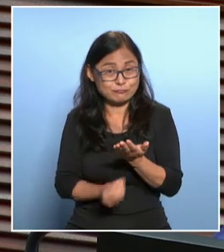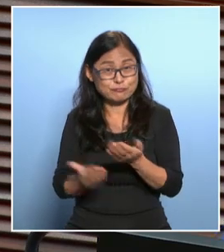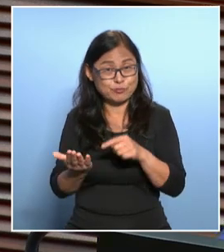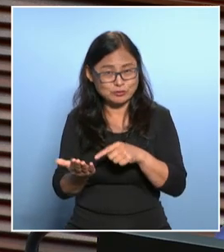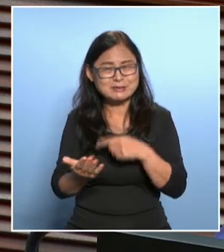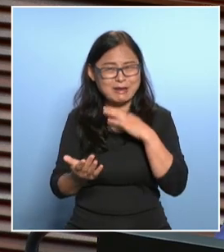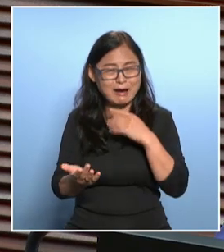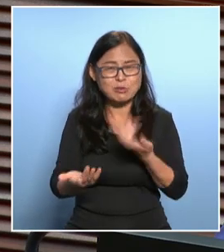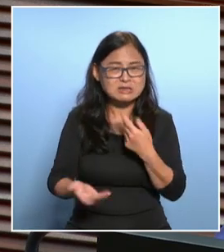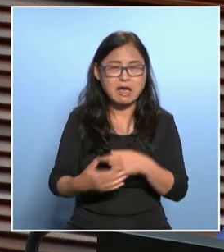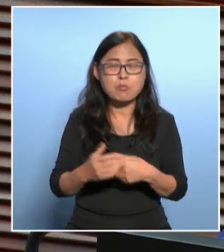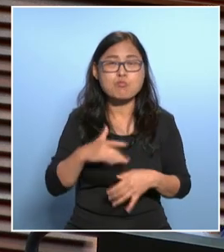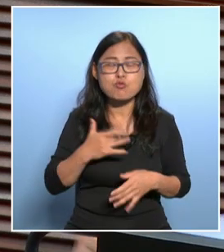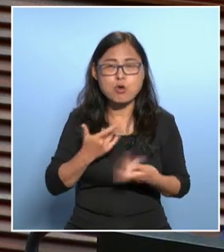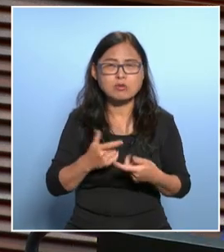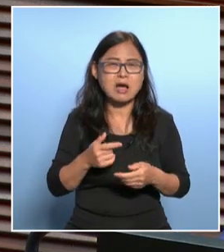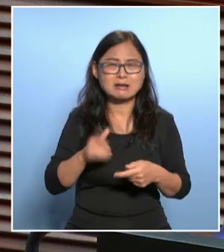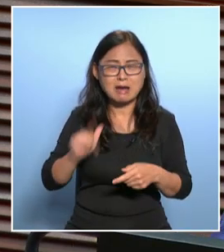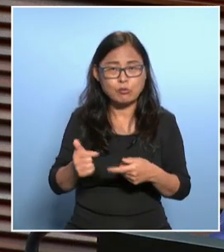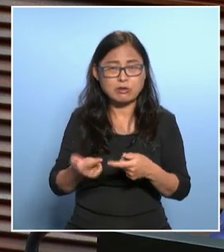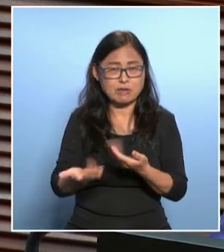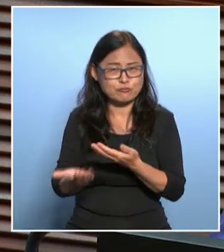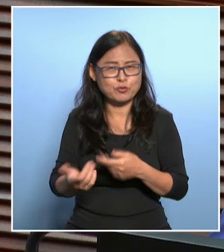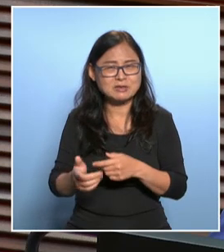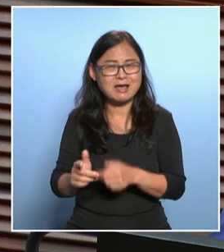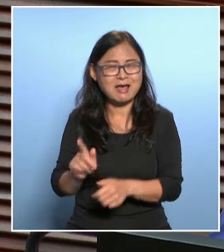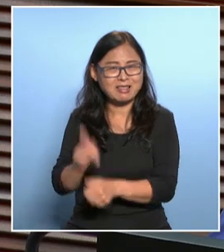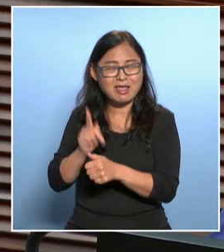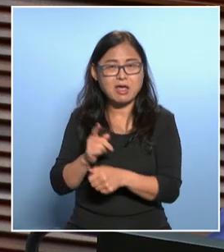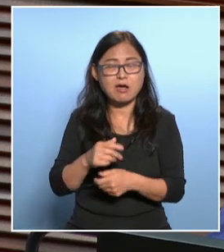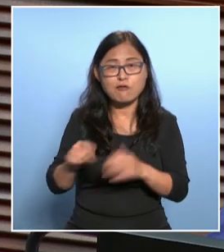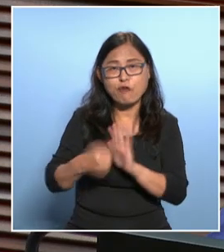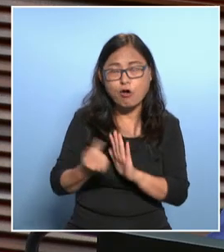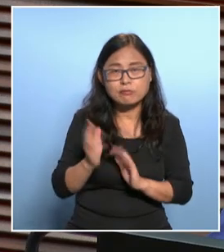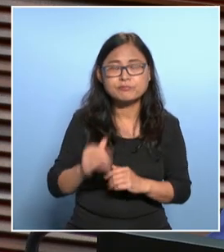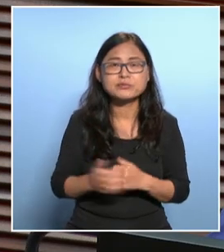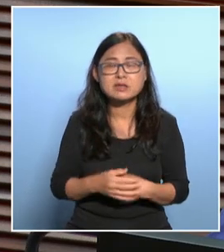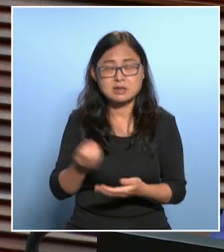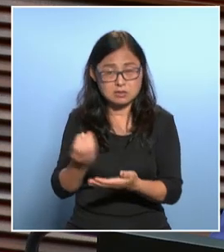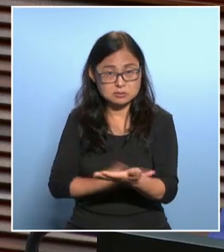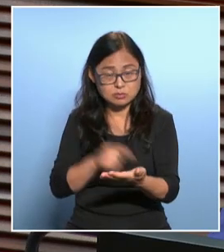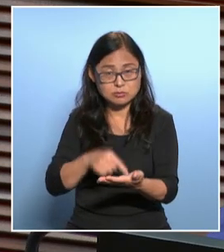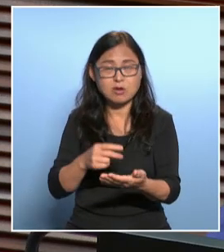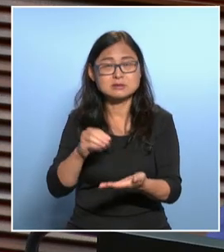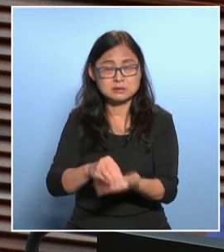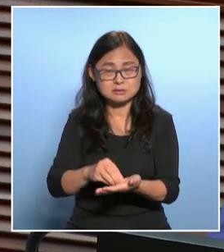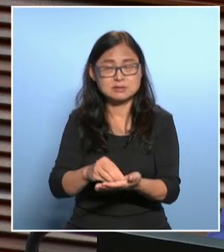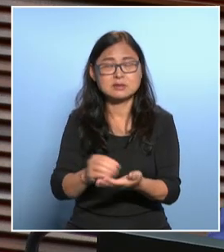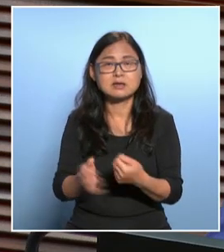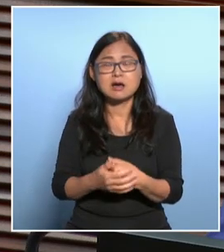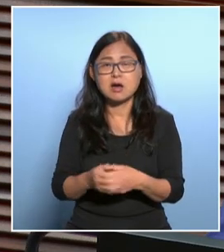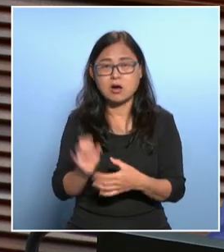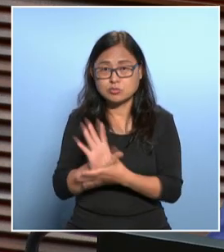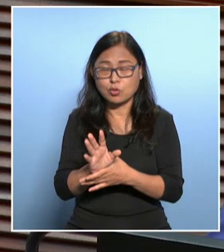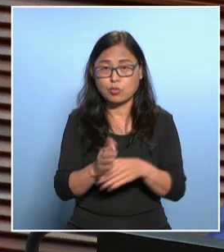so that people cannot forge AMDs and that doctors can follow the patient's wish in carrying out